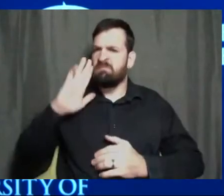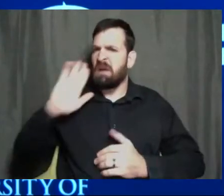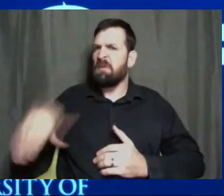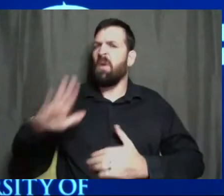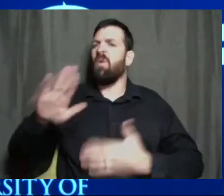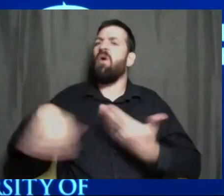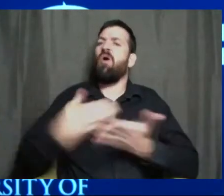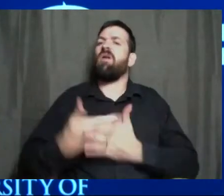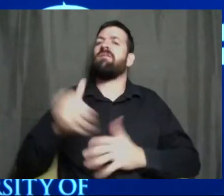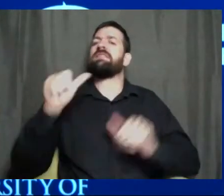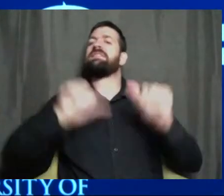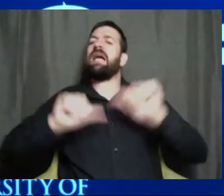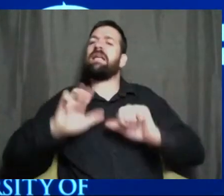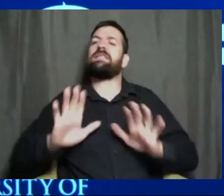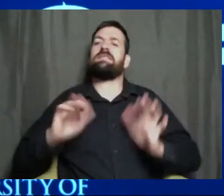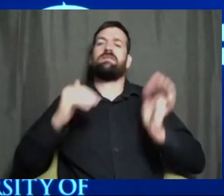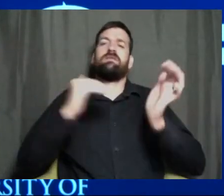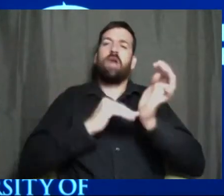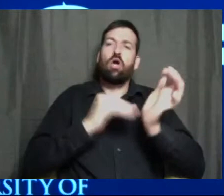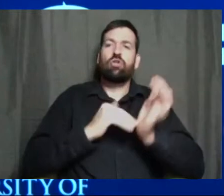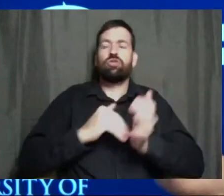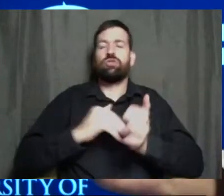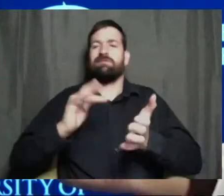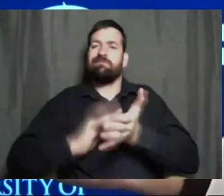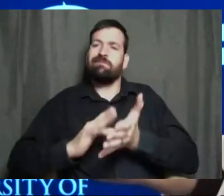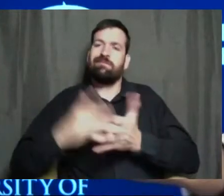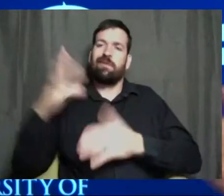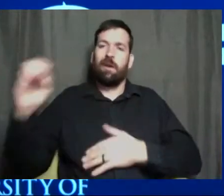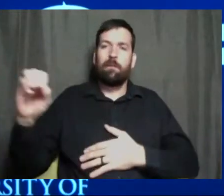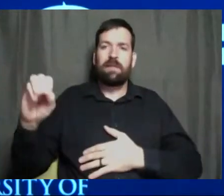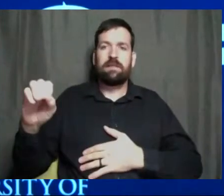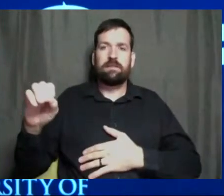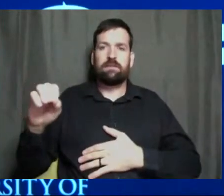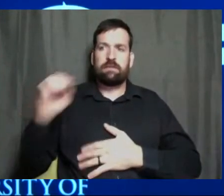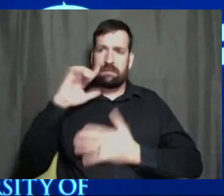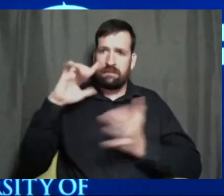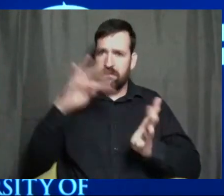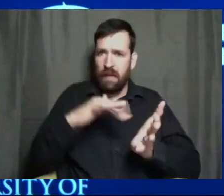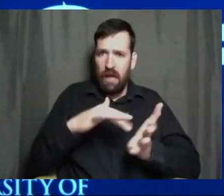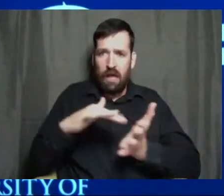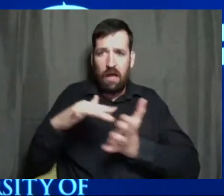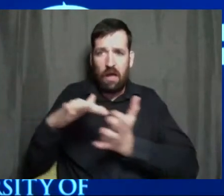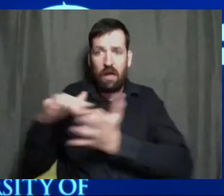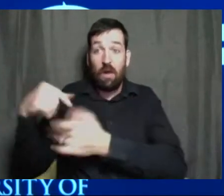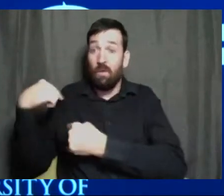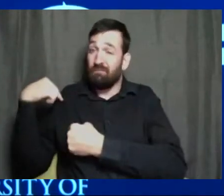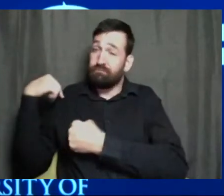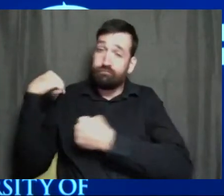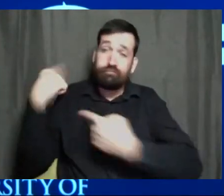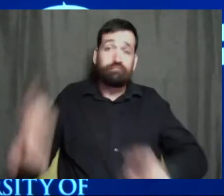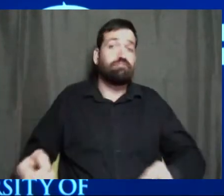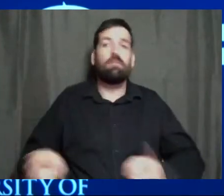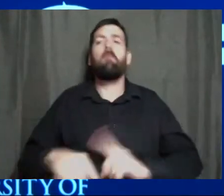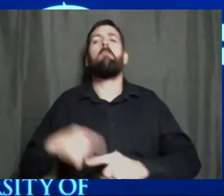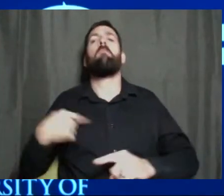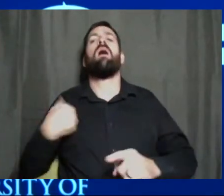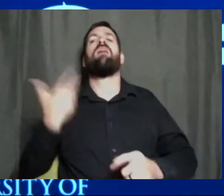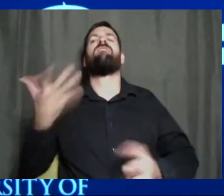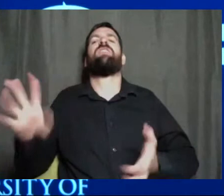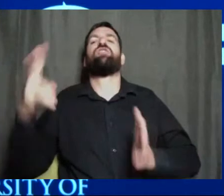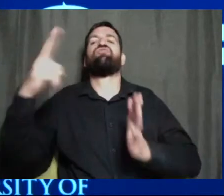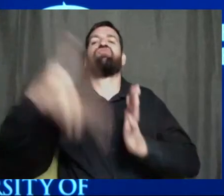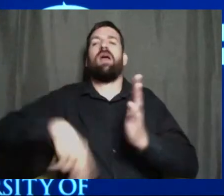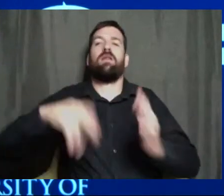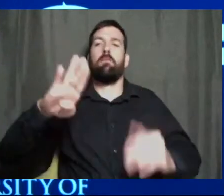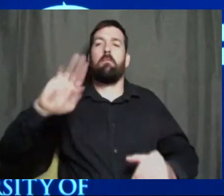doctors and pharmaceutical companies have been studying their whole lives to do this, but I read a blog, so I know better than